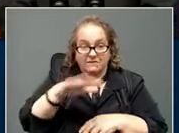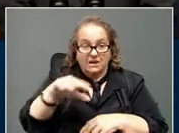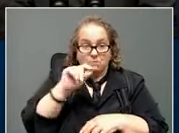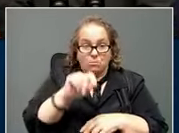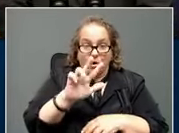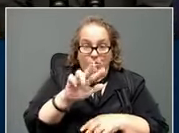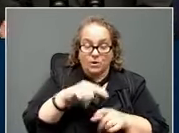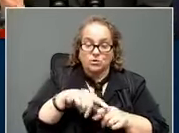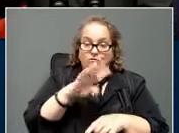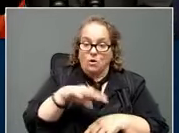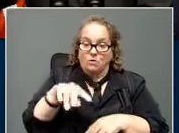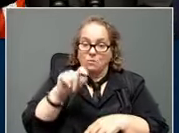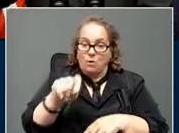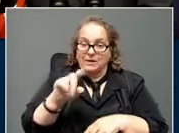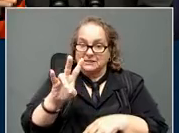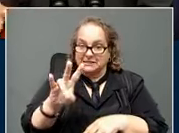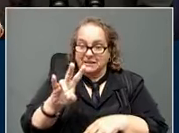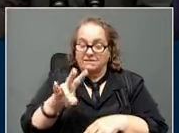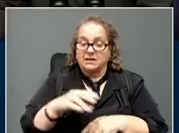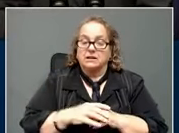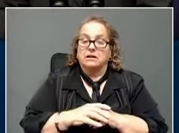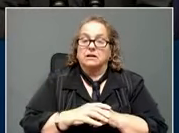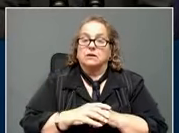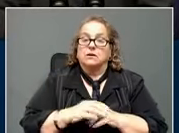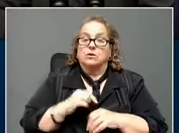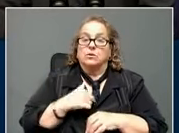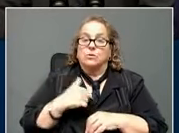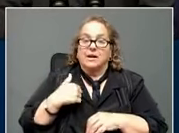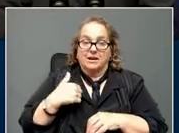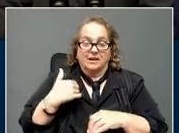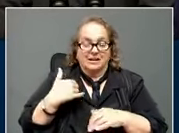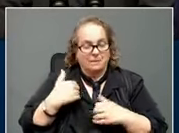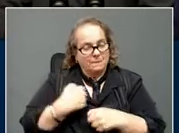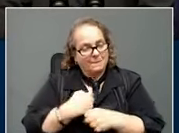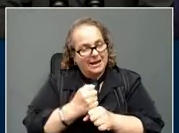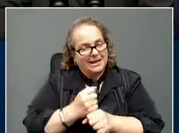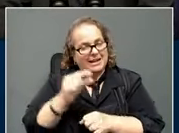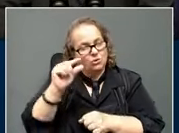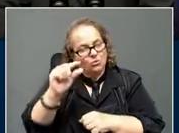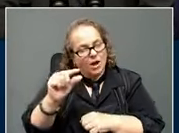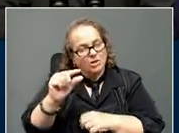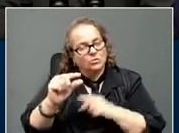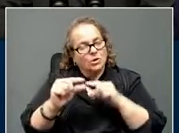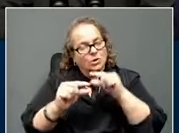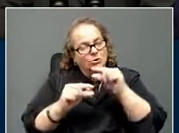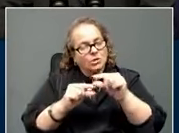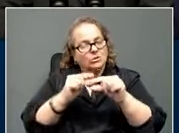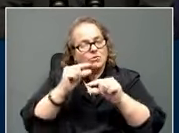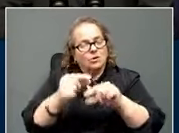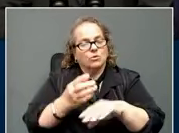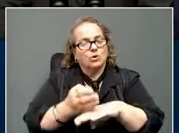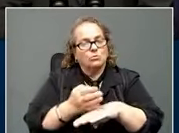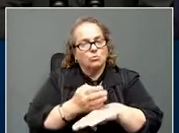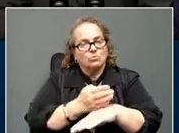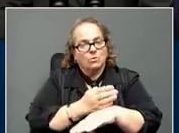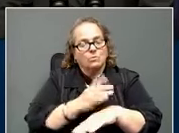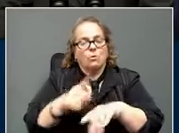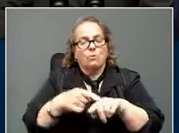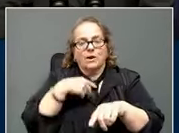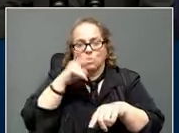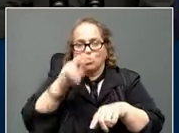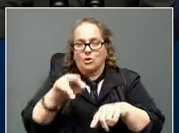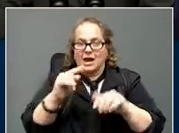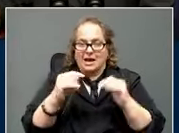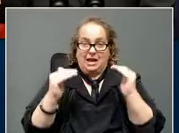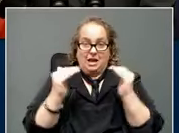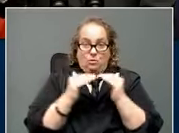44.7. We are making gradual improvement as we look at equity, with our Black and